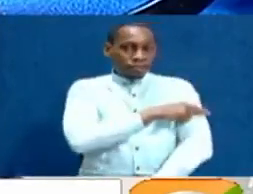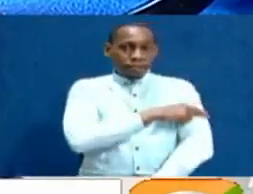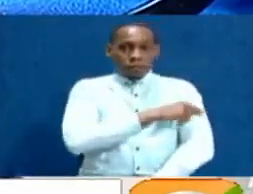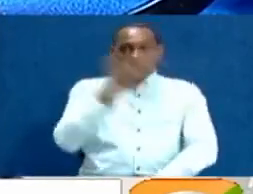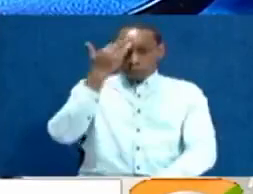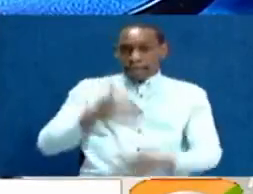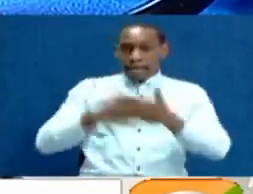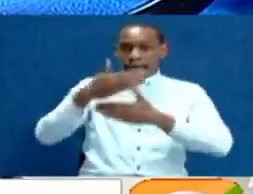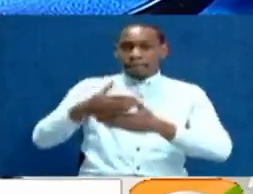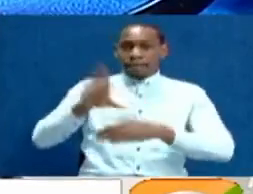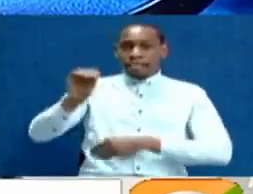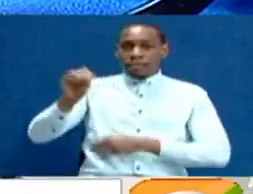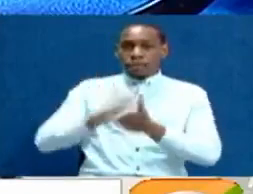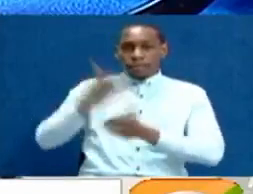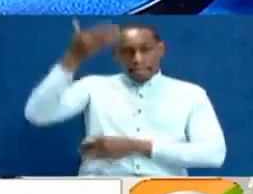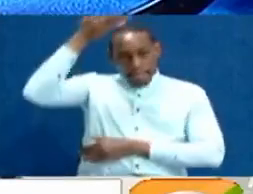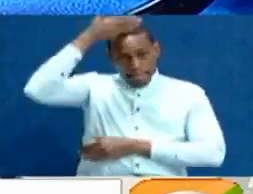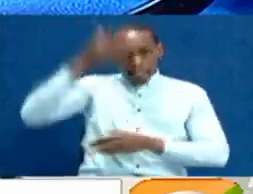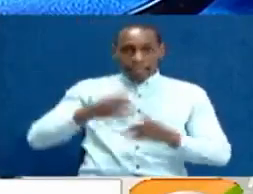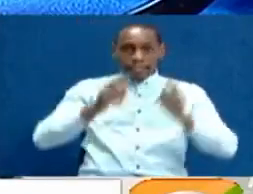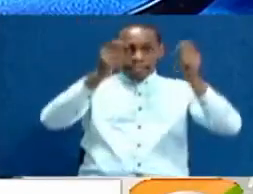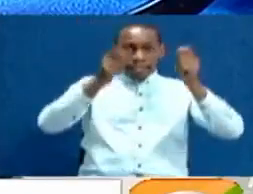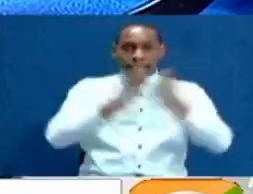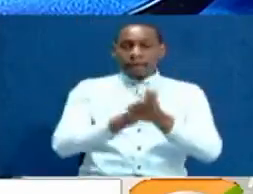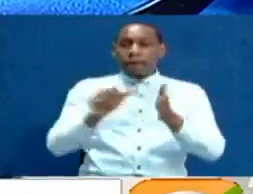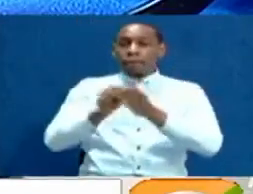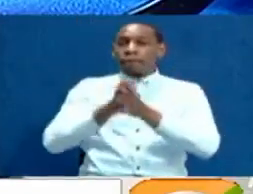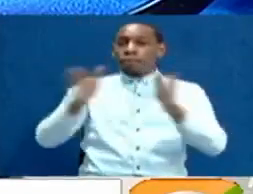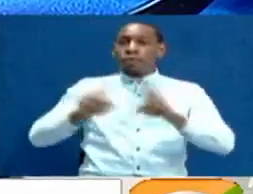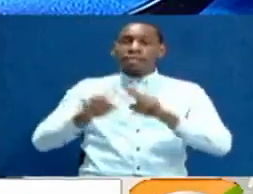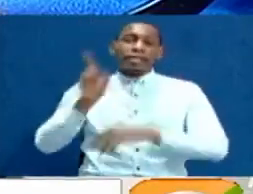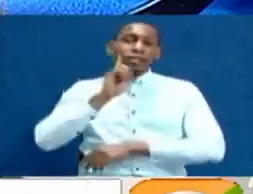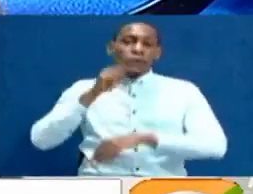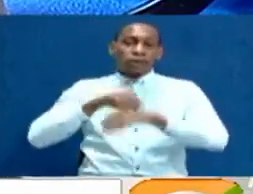about by a strike by clinical officers and nurses will be full-blown starting